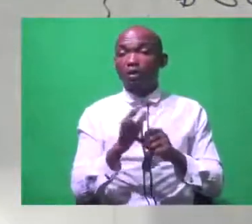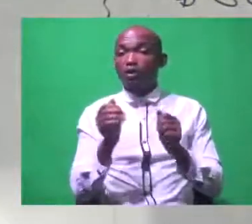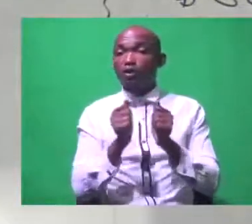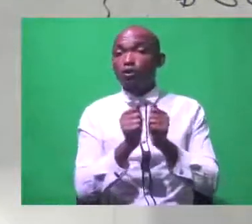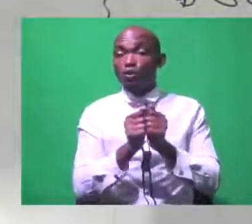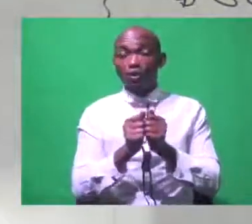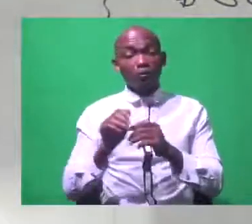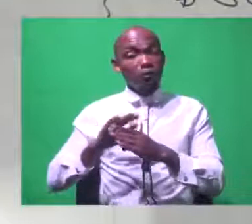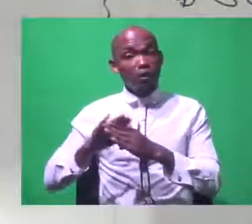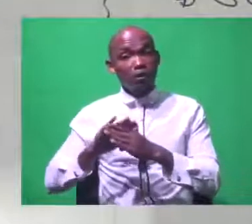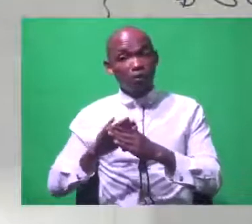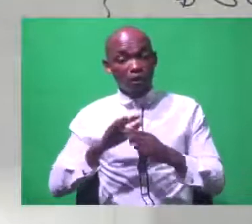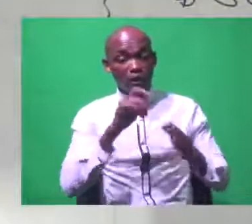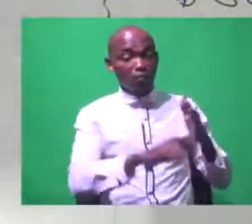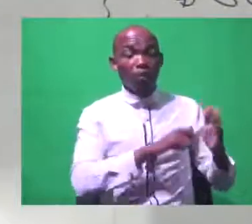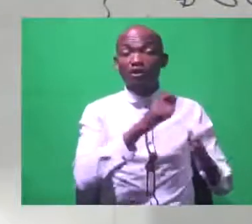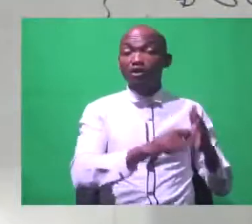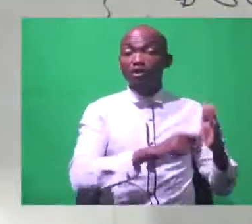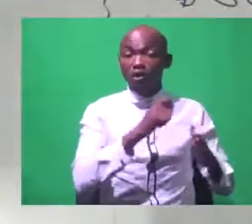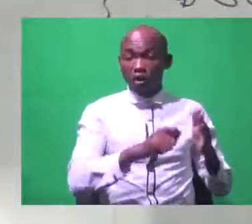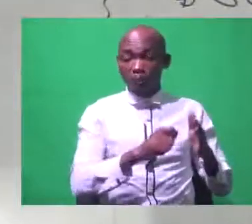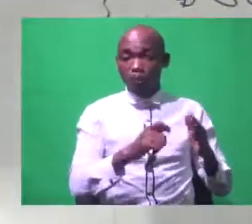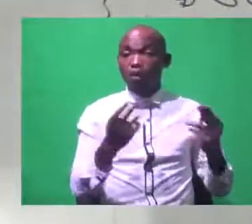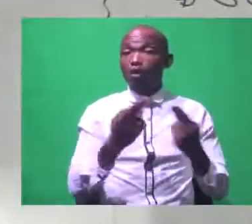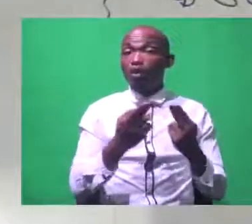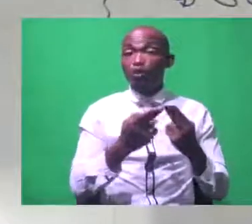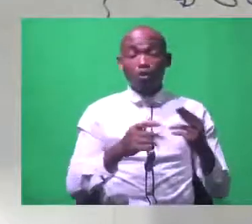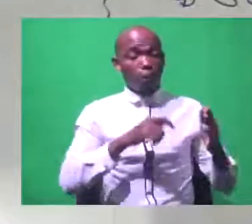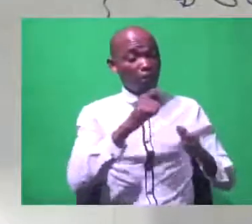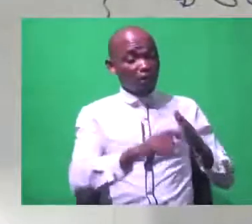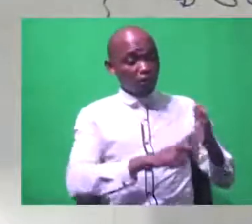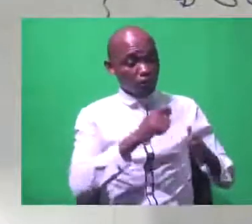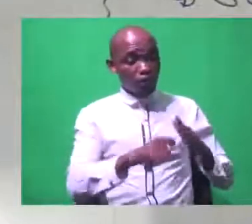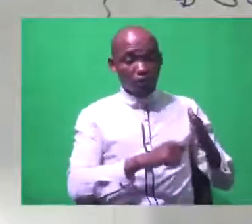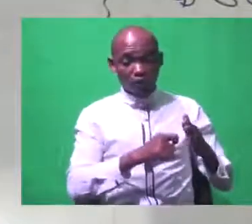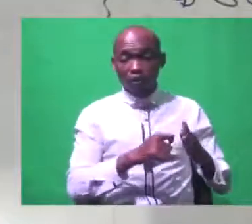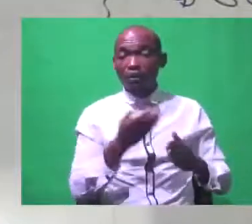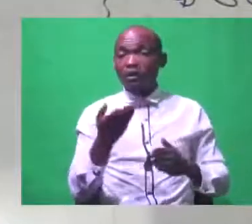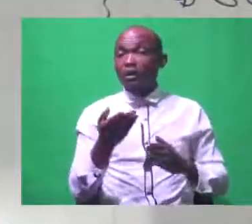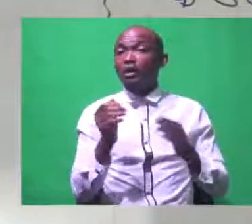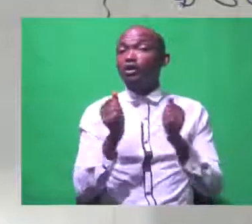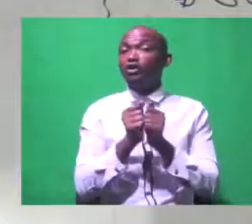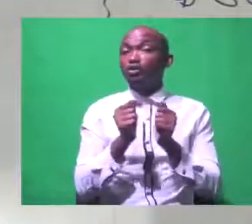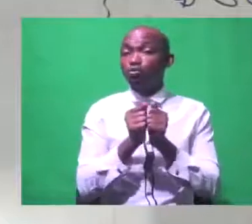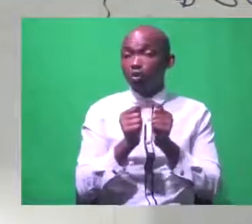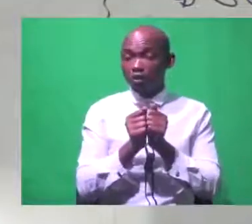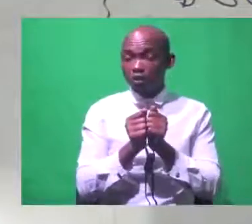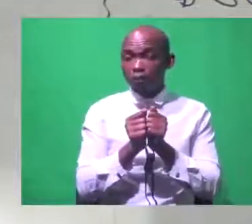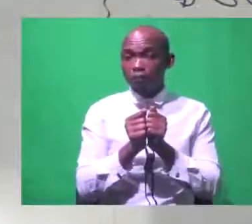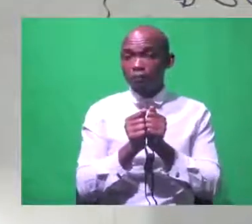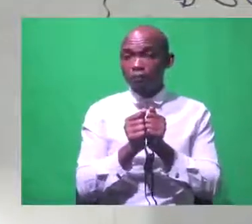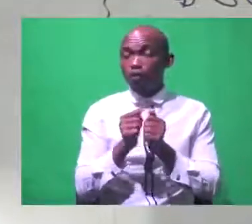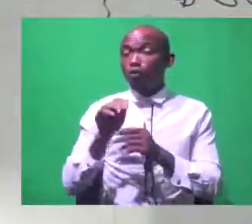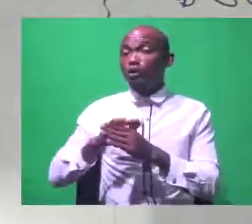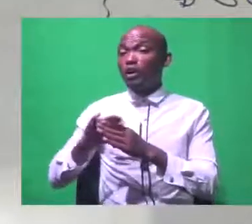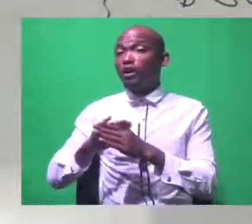by using machine. So also machines are instruments